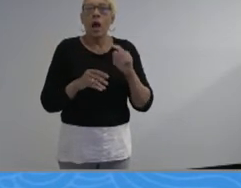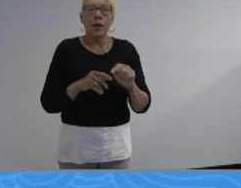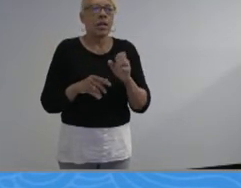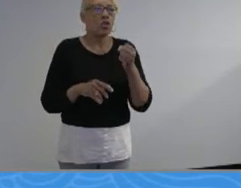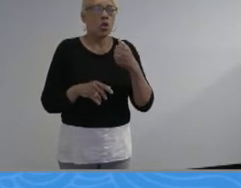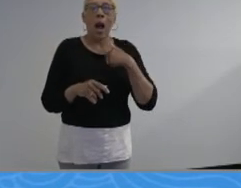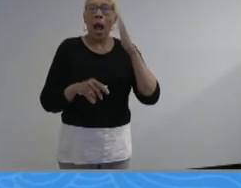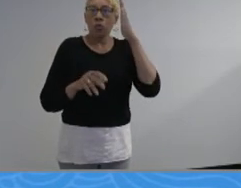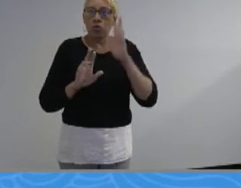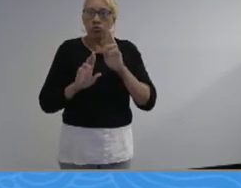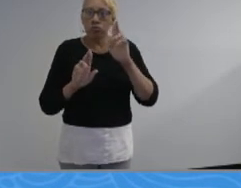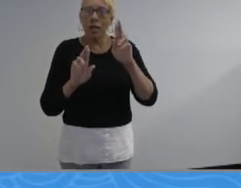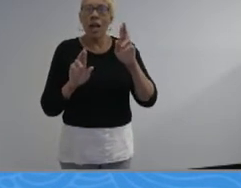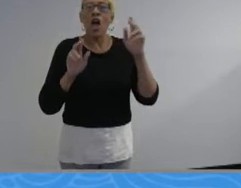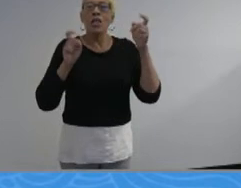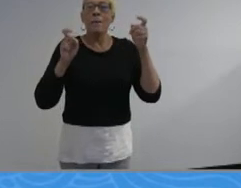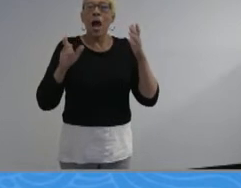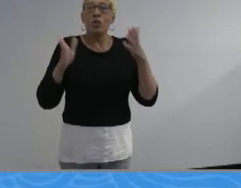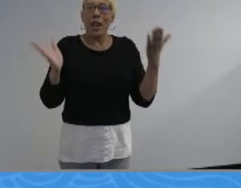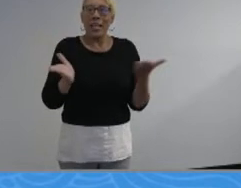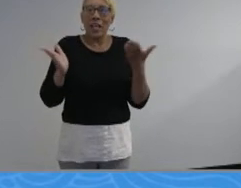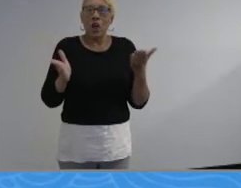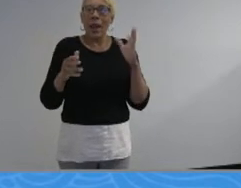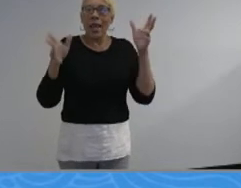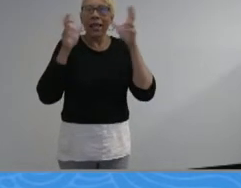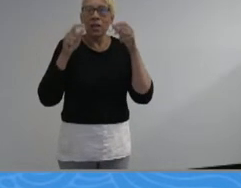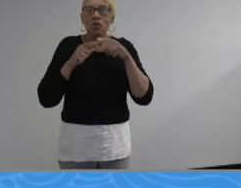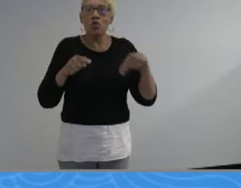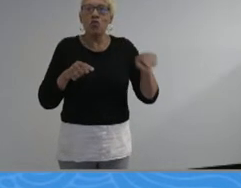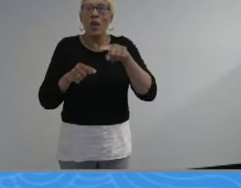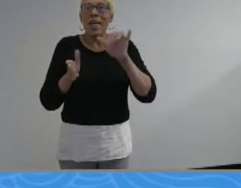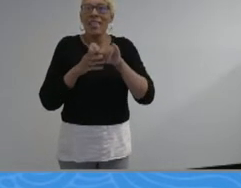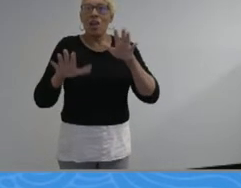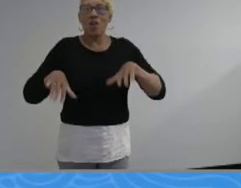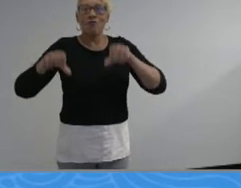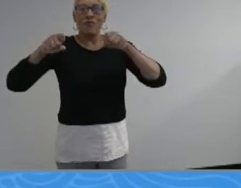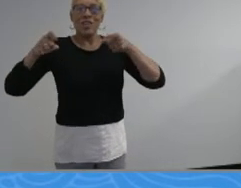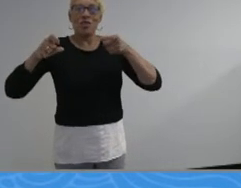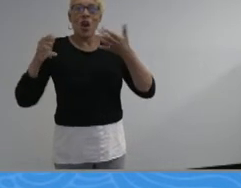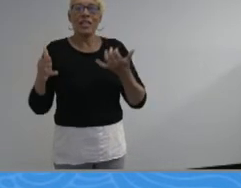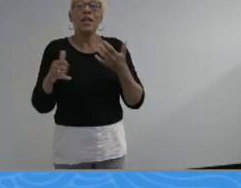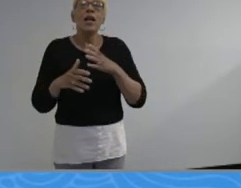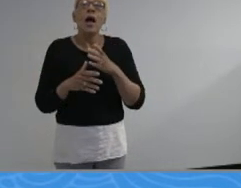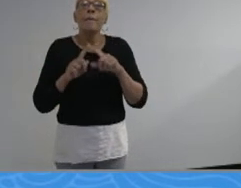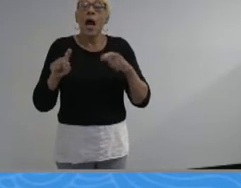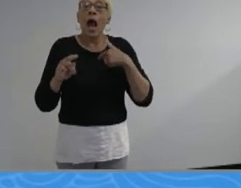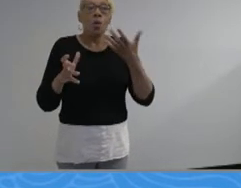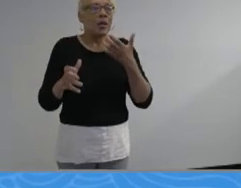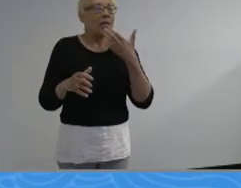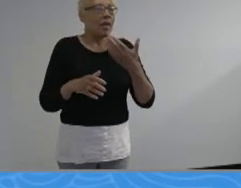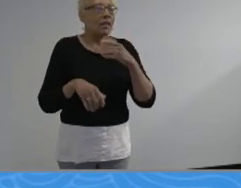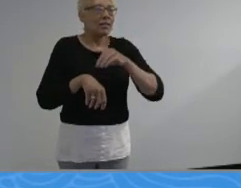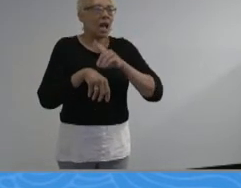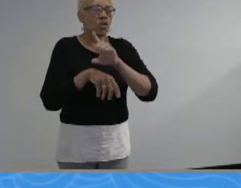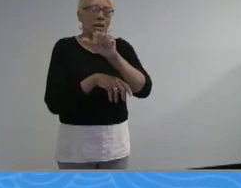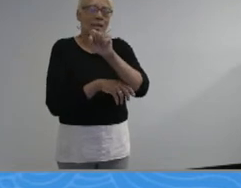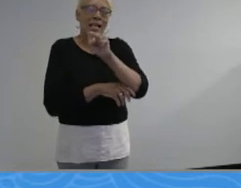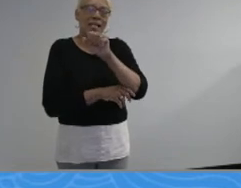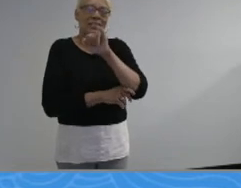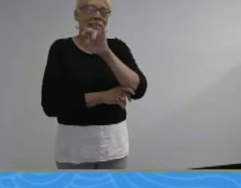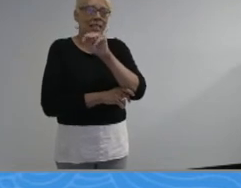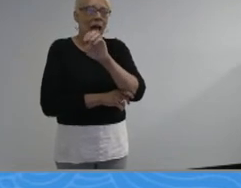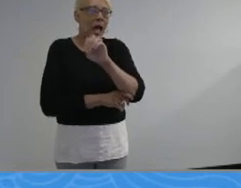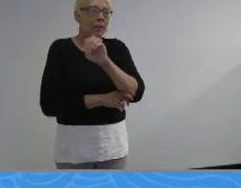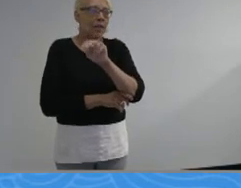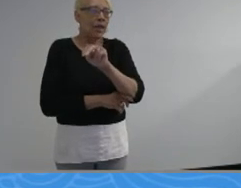respectful moderator here and listen to the folks who are in charge here. But I want to thank Dr. Simon. I want to thank